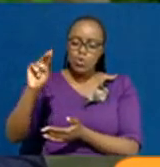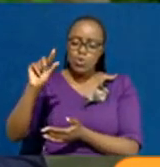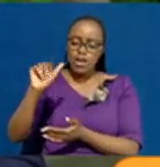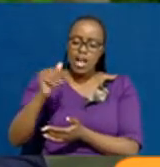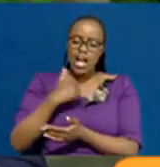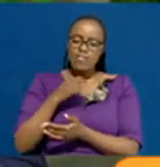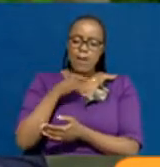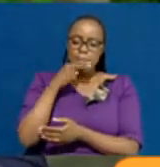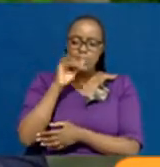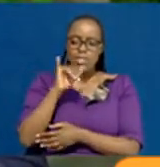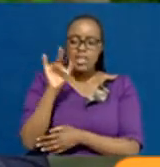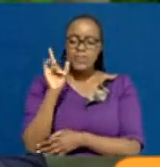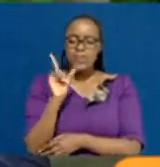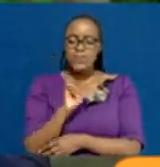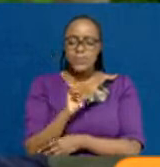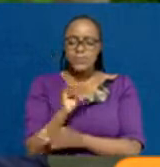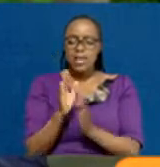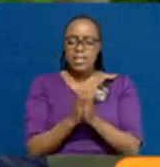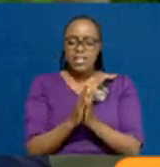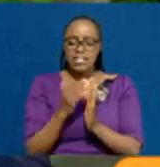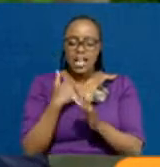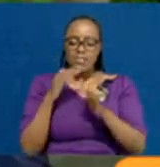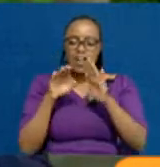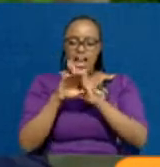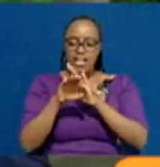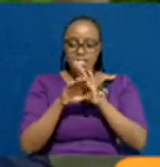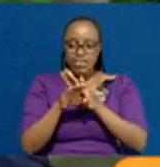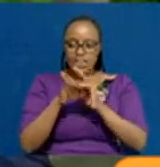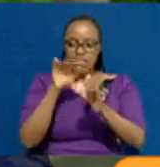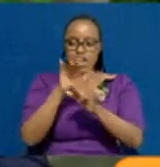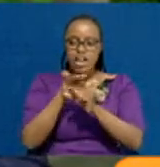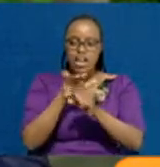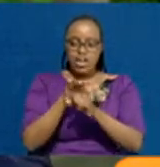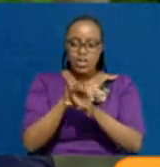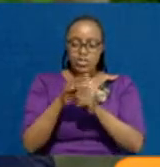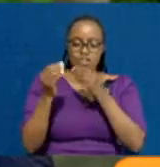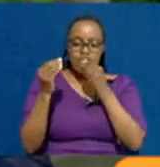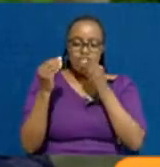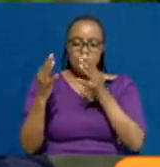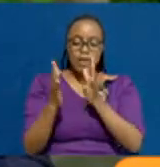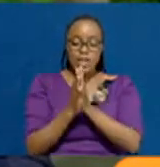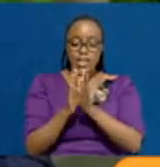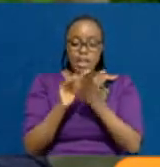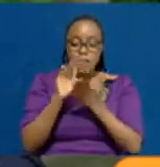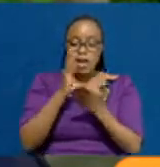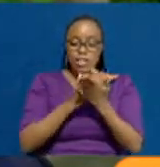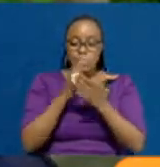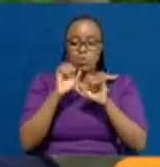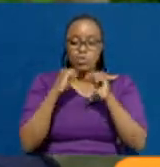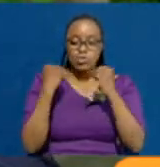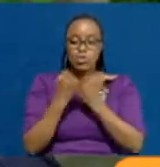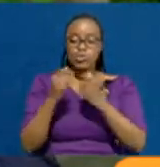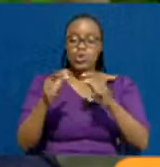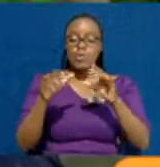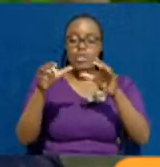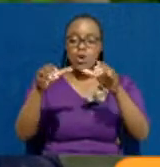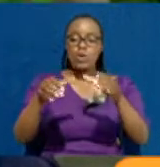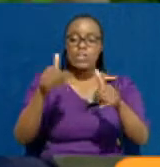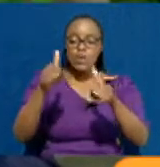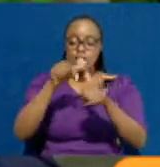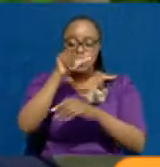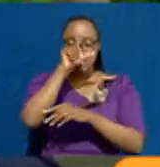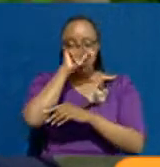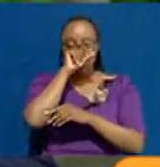secondly, because they have access to a lot of misinformation, especially through social media. This is the cohort that is in